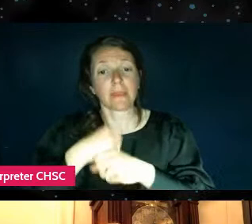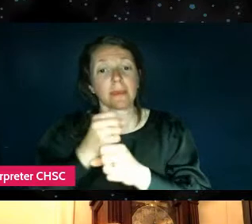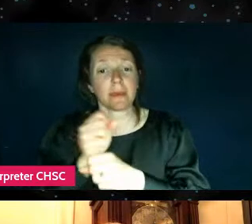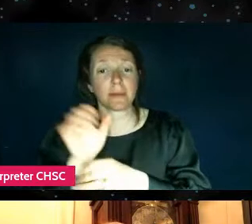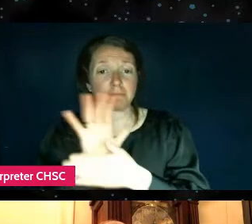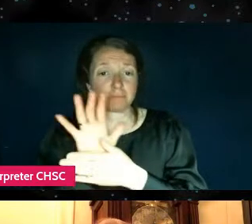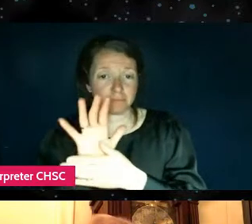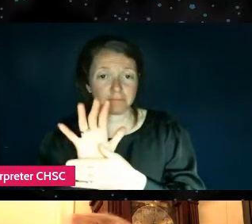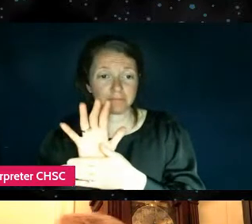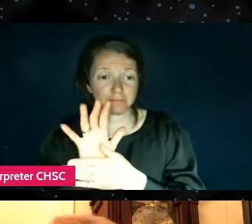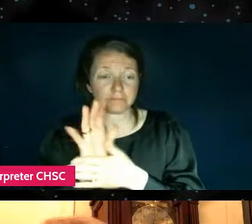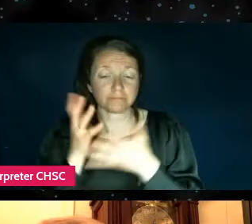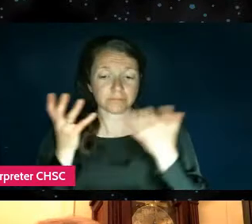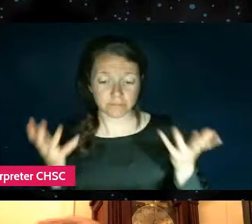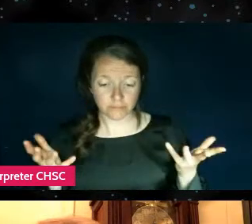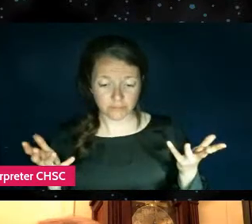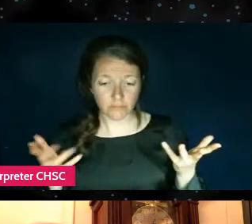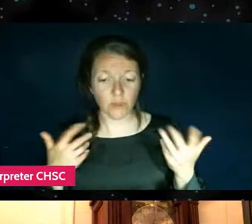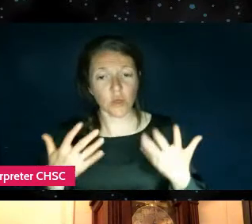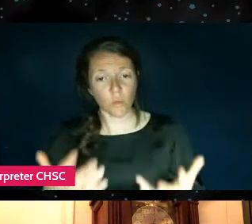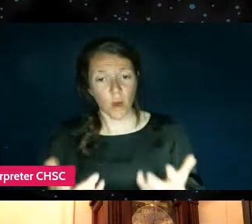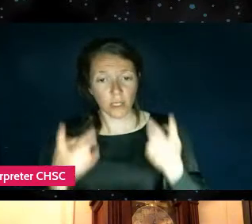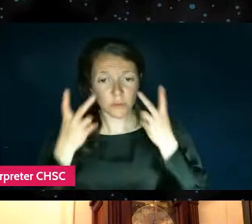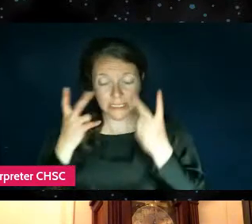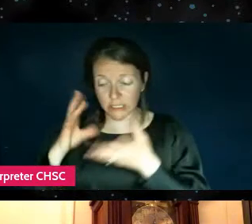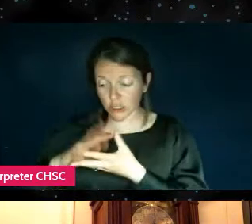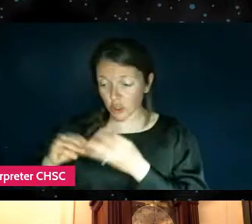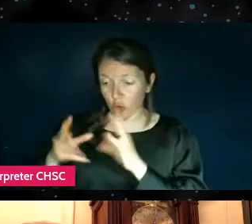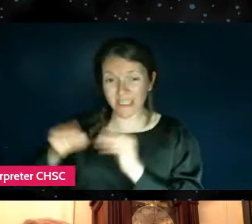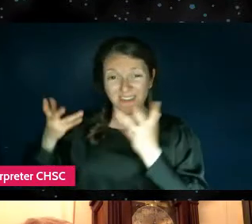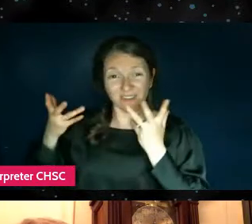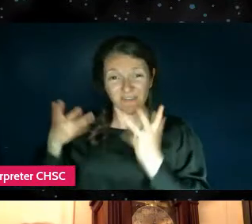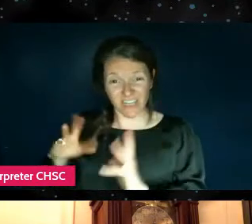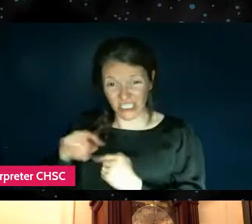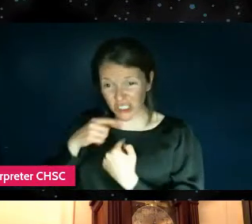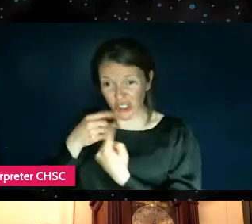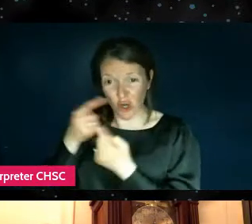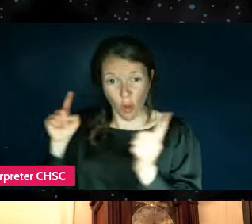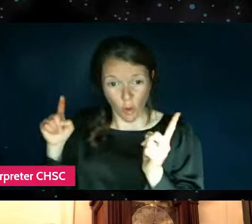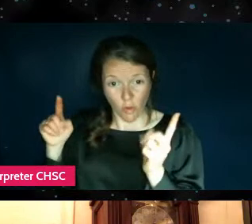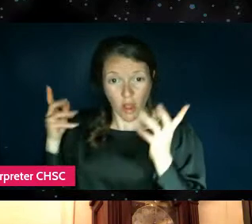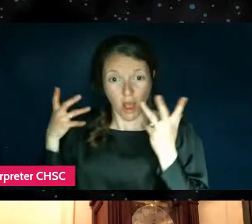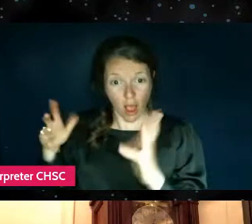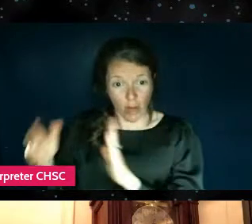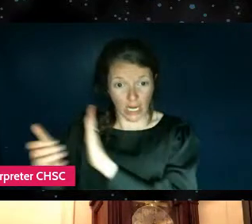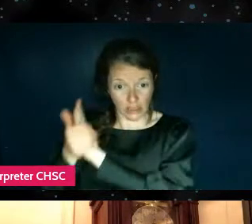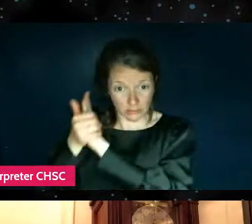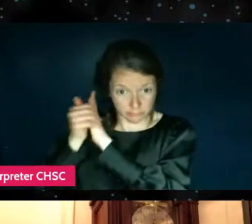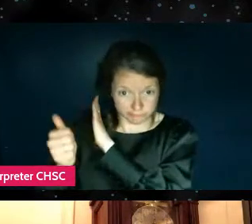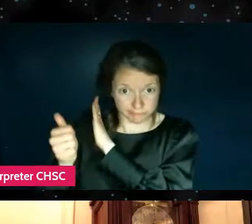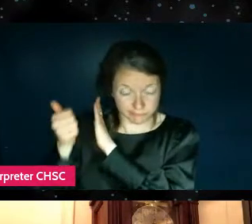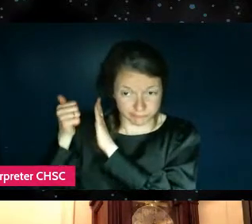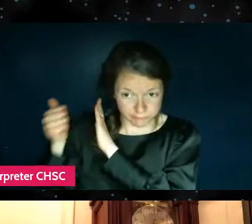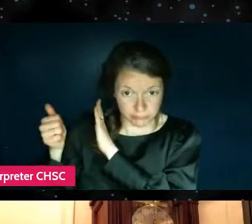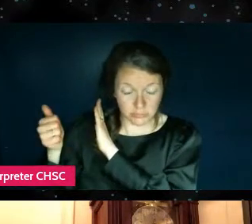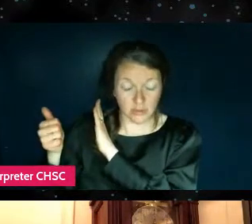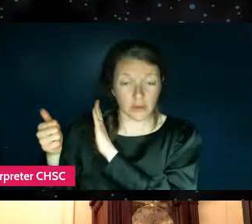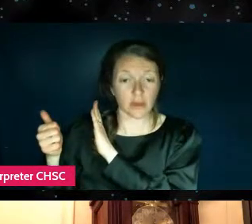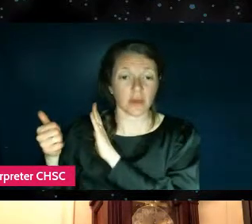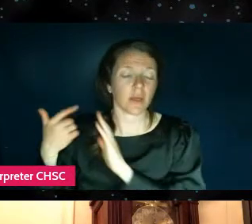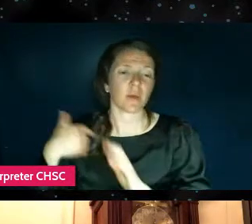to look at the stories that have been told and told amazingly. We knew